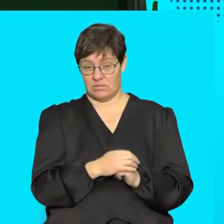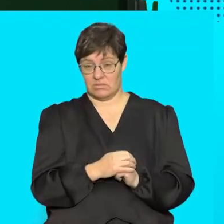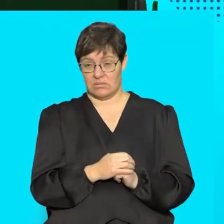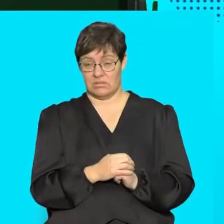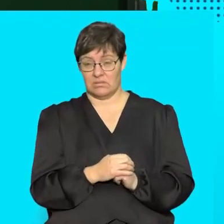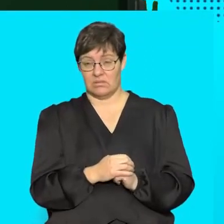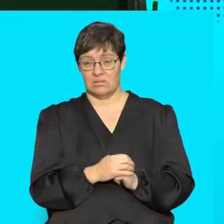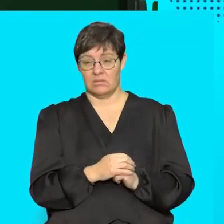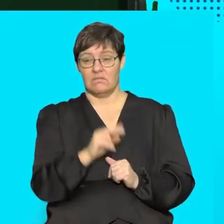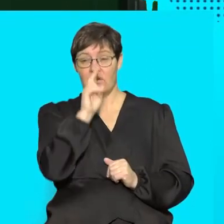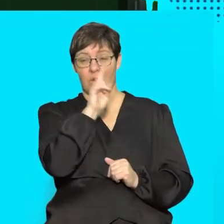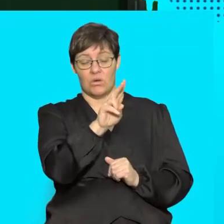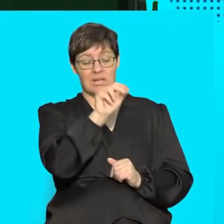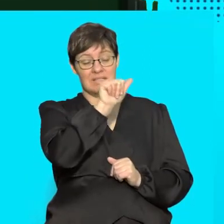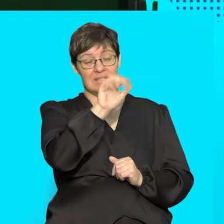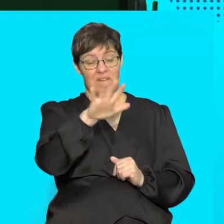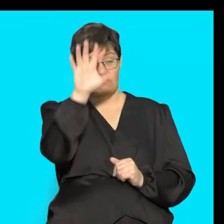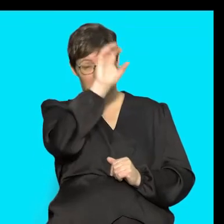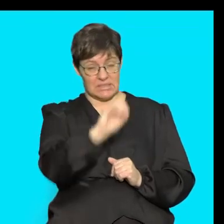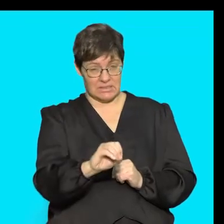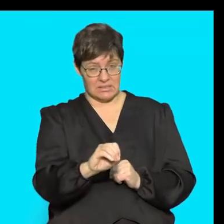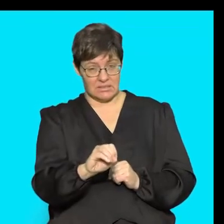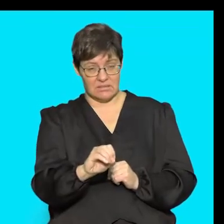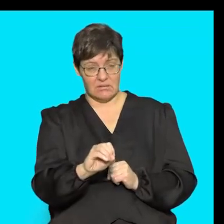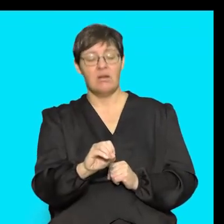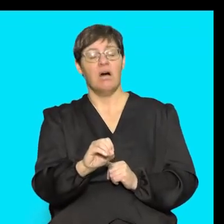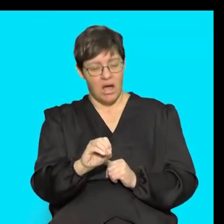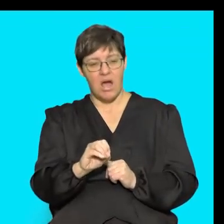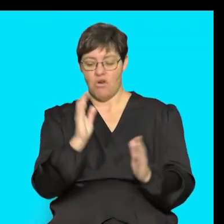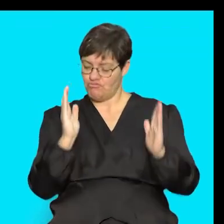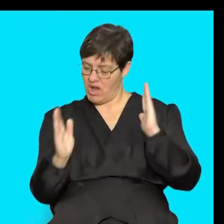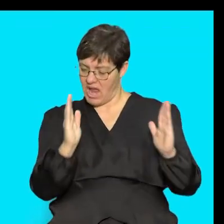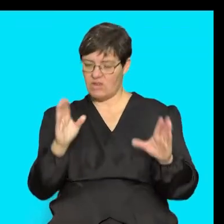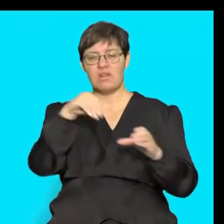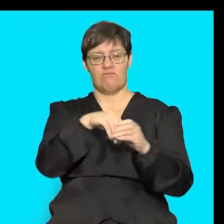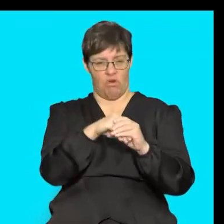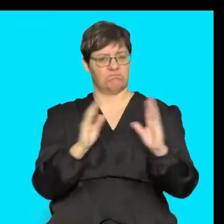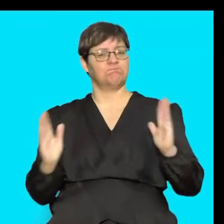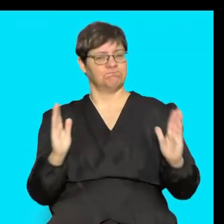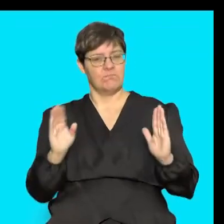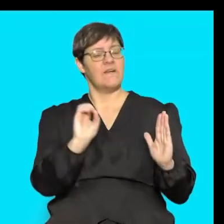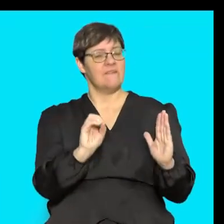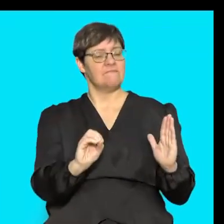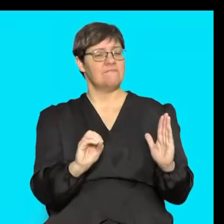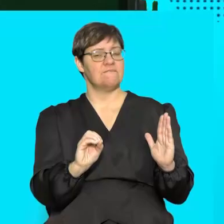prediction? If you look at 65%, it's within the